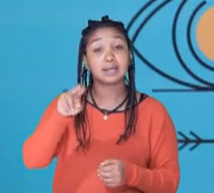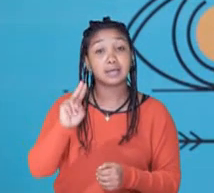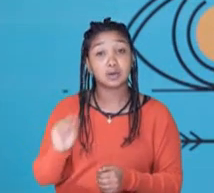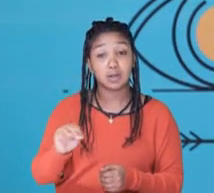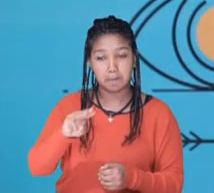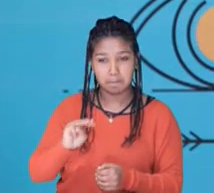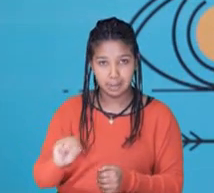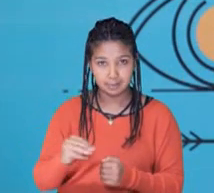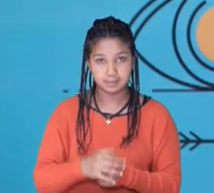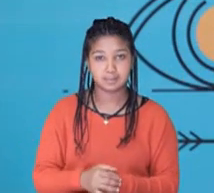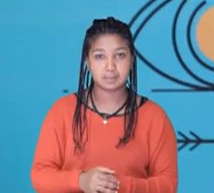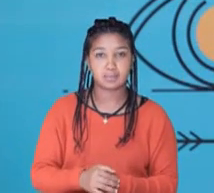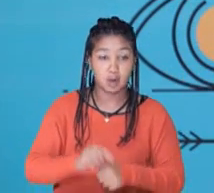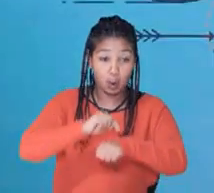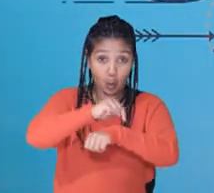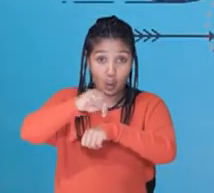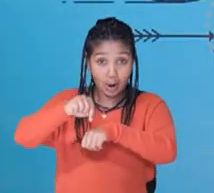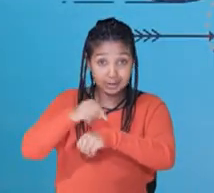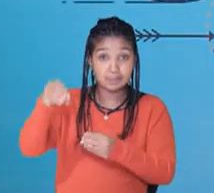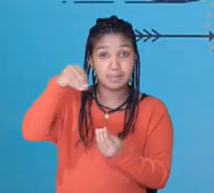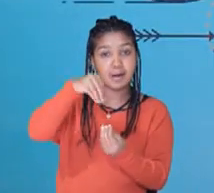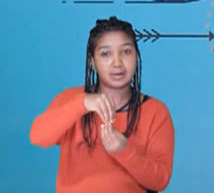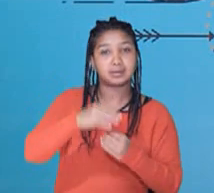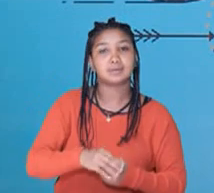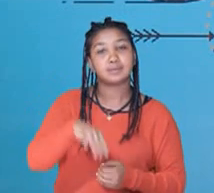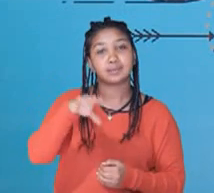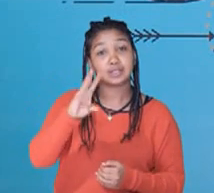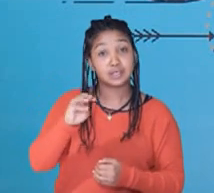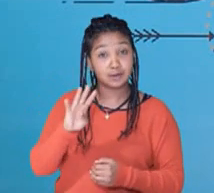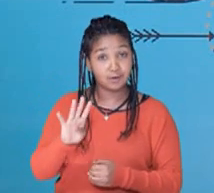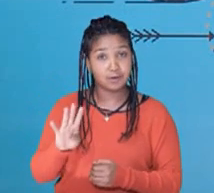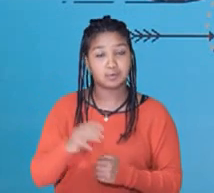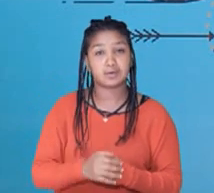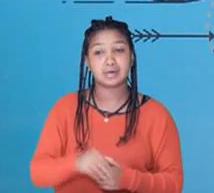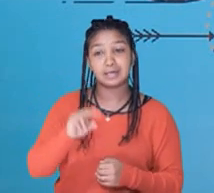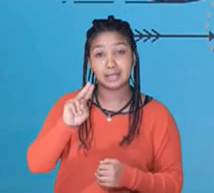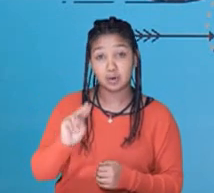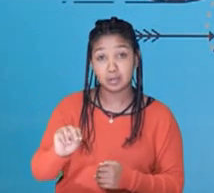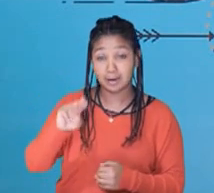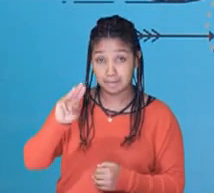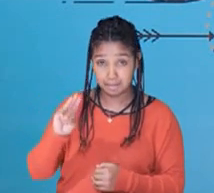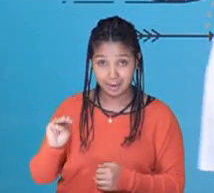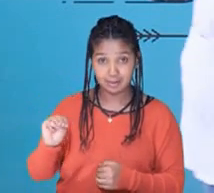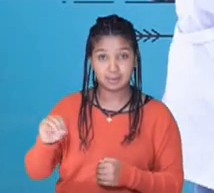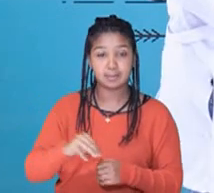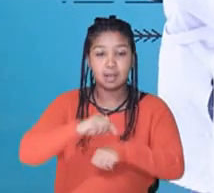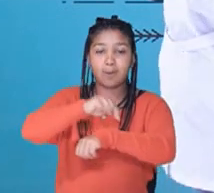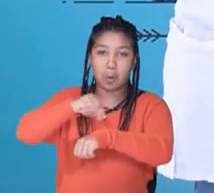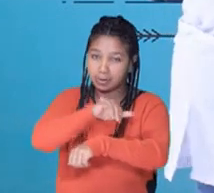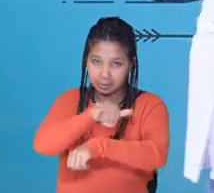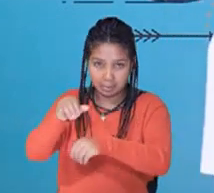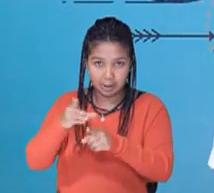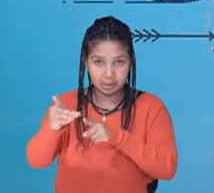Newton meter clockwise plus 64 Newton meter clockwise